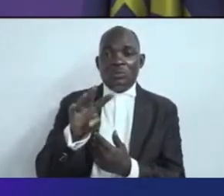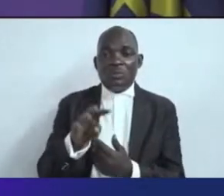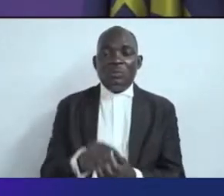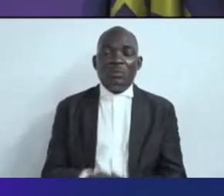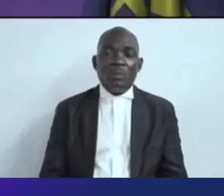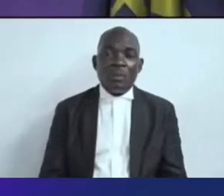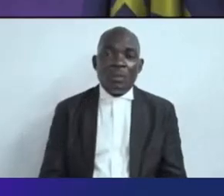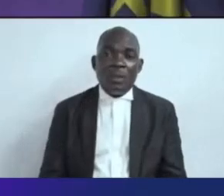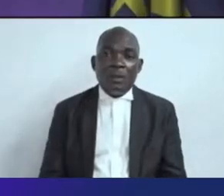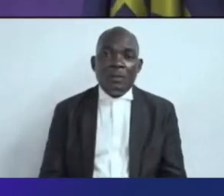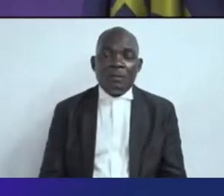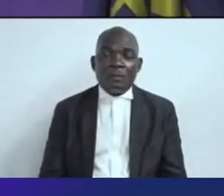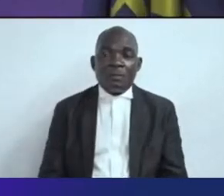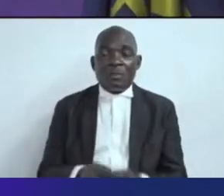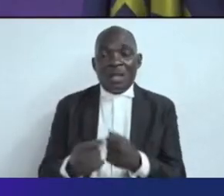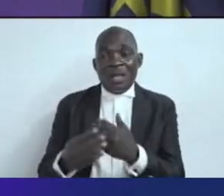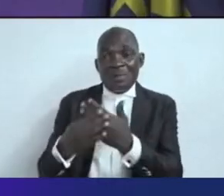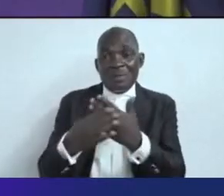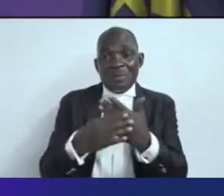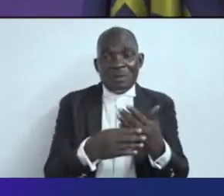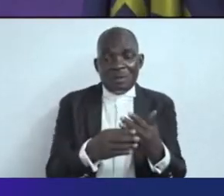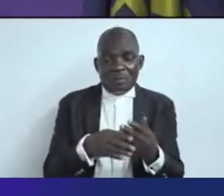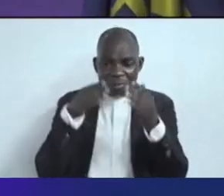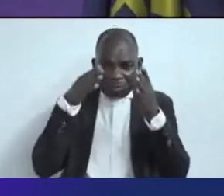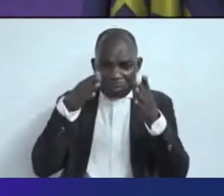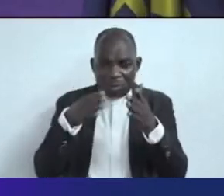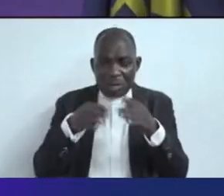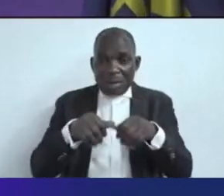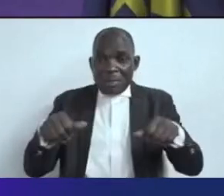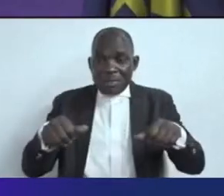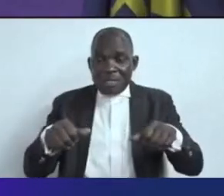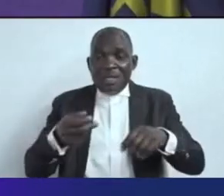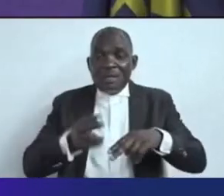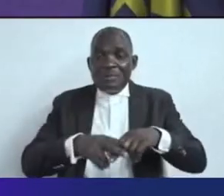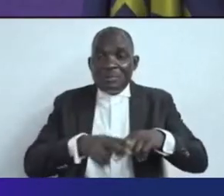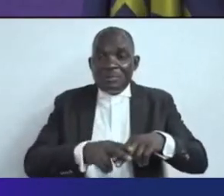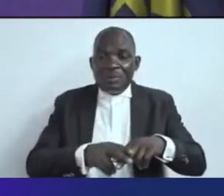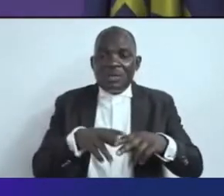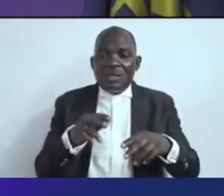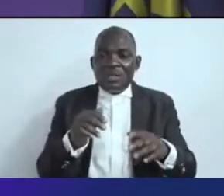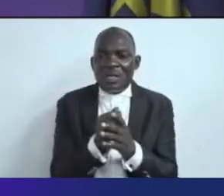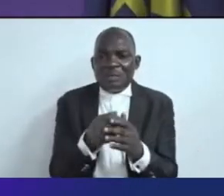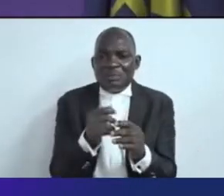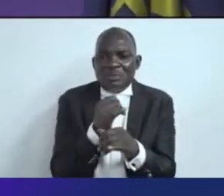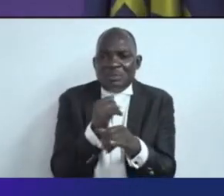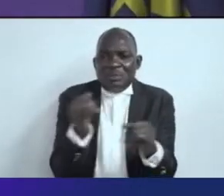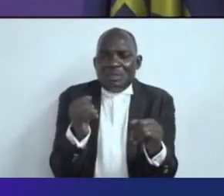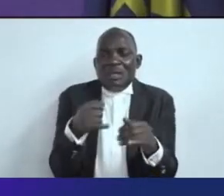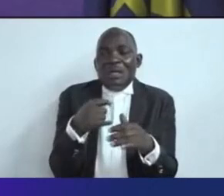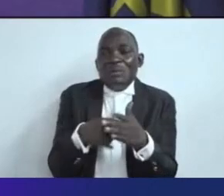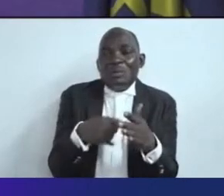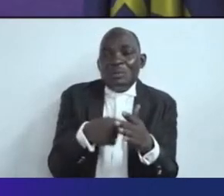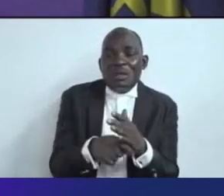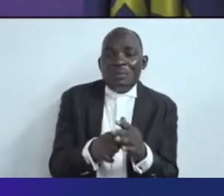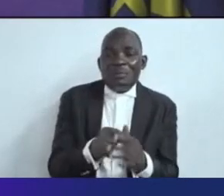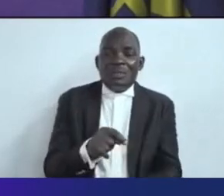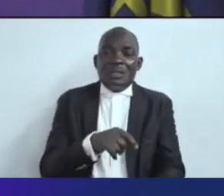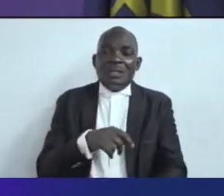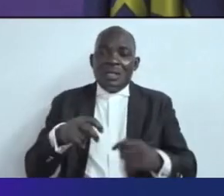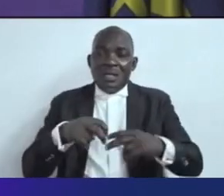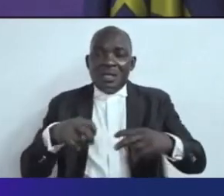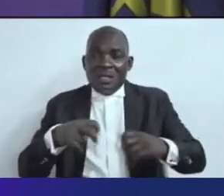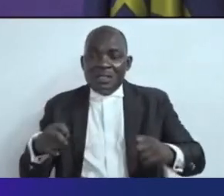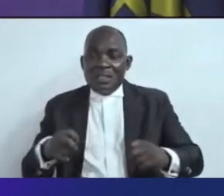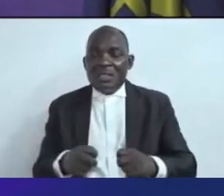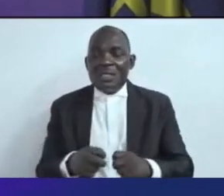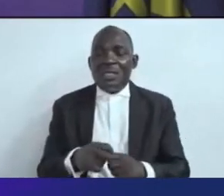2024. The bank's main core measure of inflation, which isolates prices of energy and utility